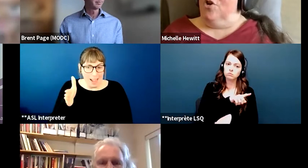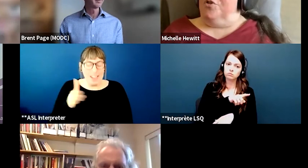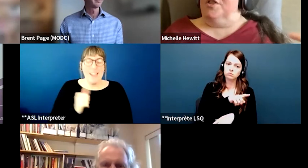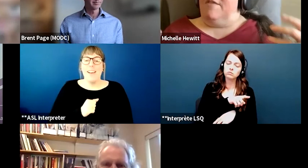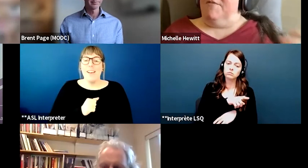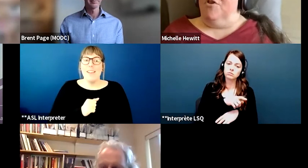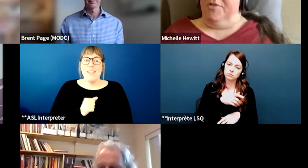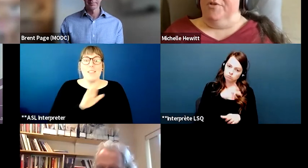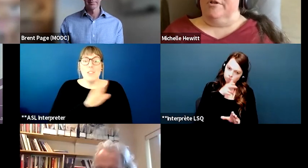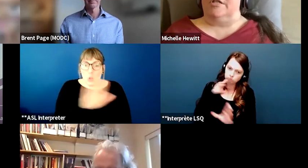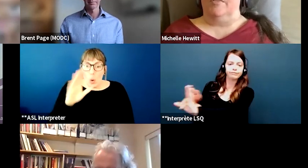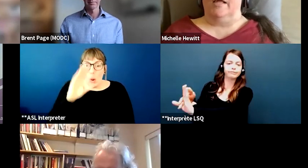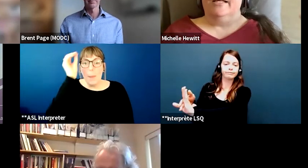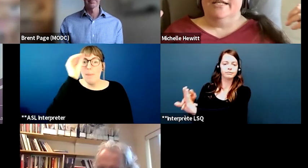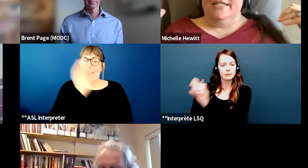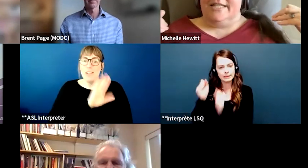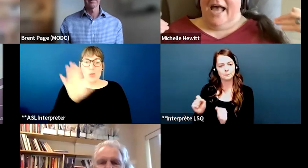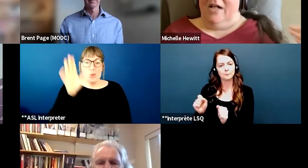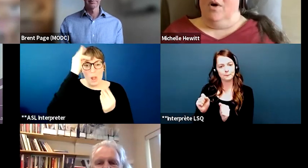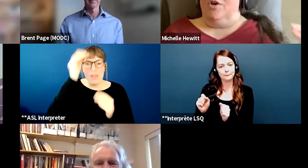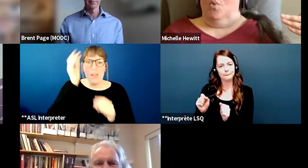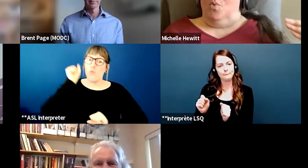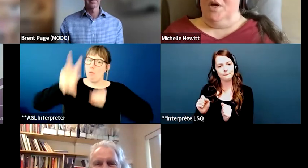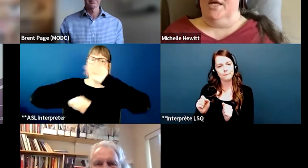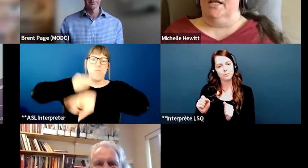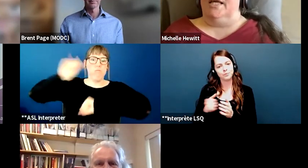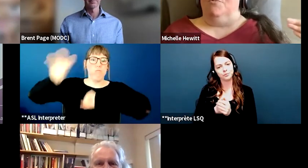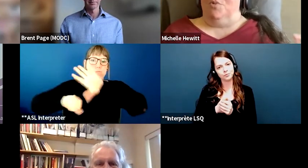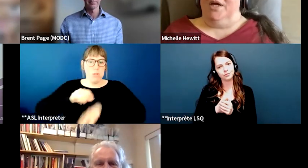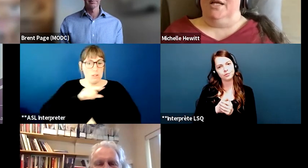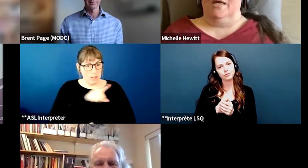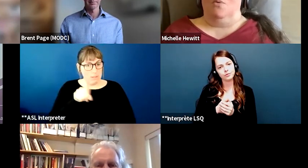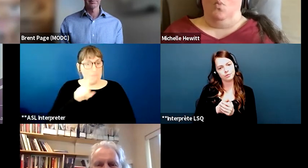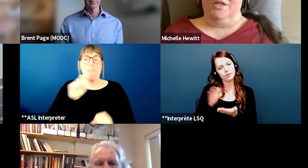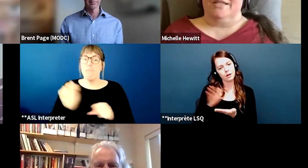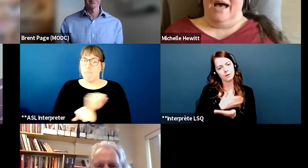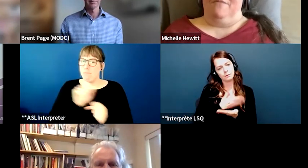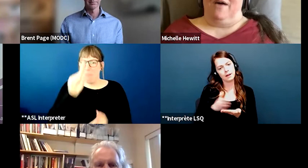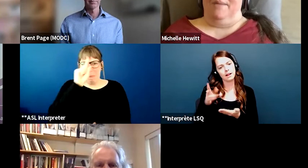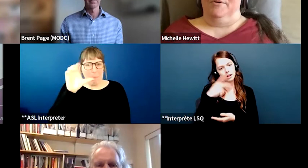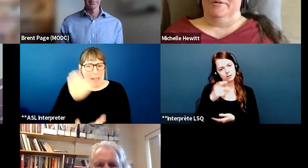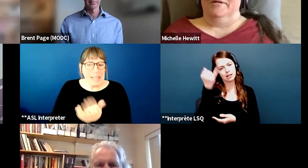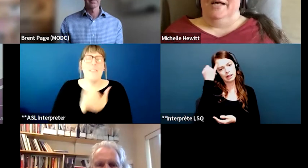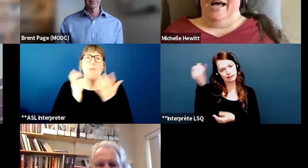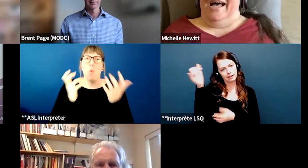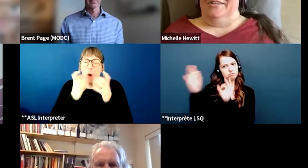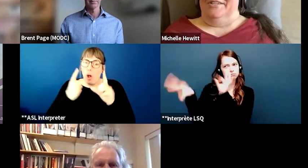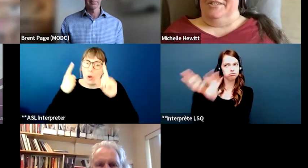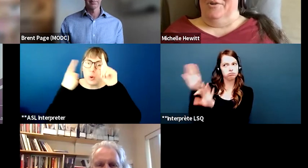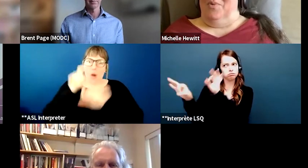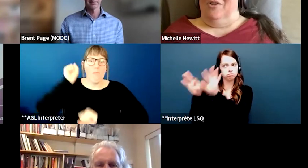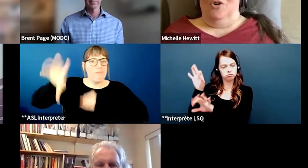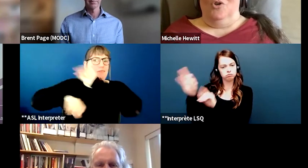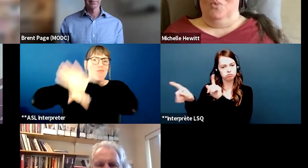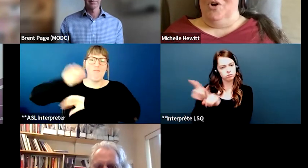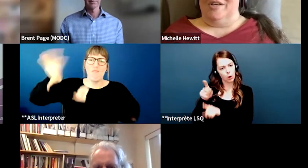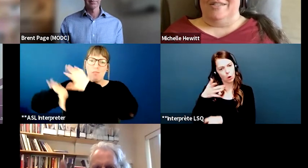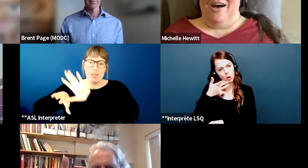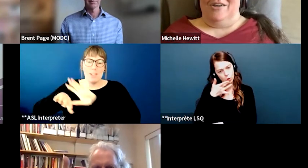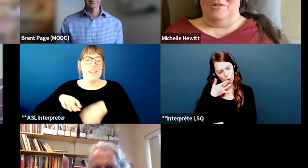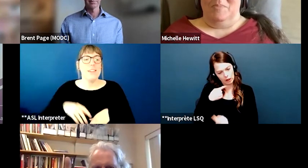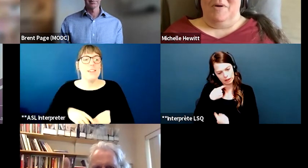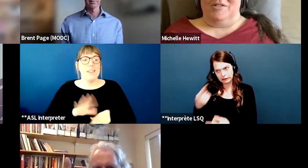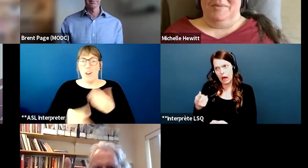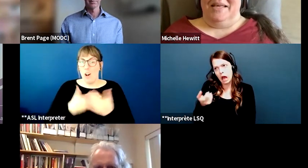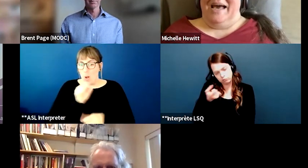give your thoughts on it. Tell what you really, really want to have happen. And we'll all work